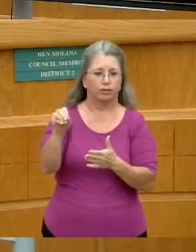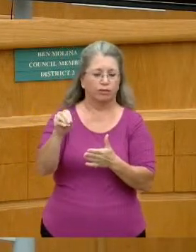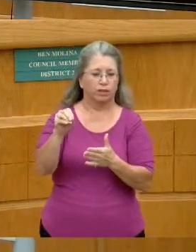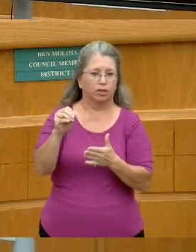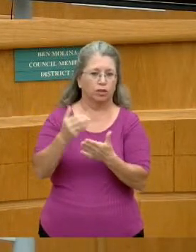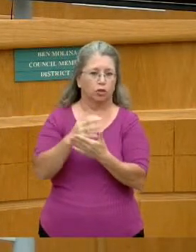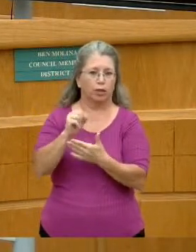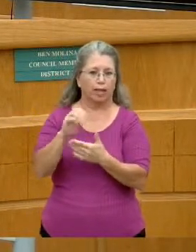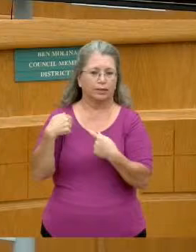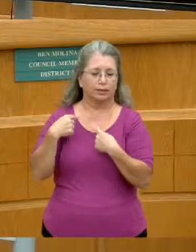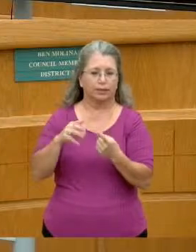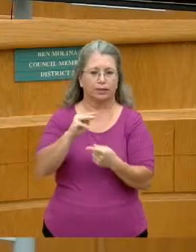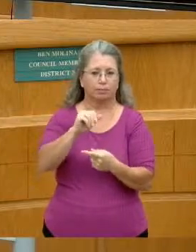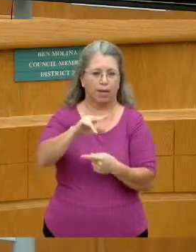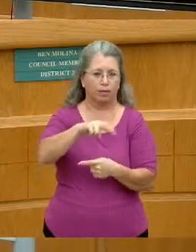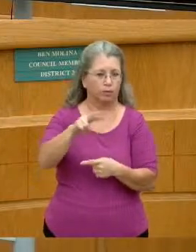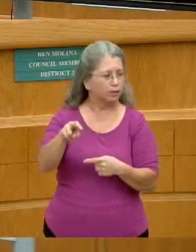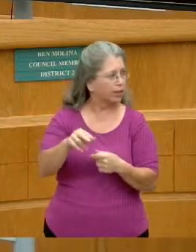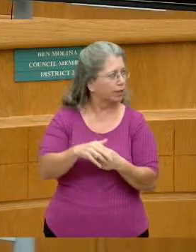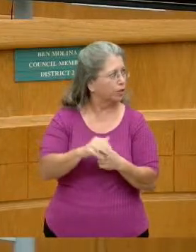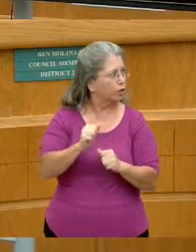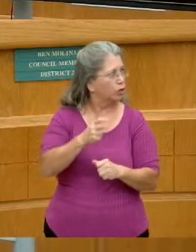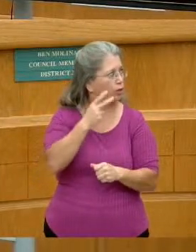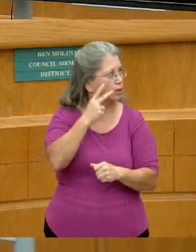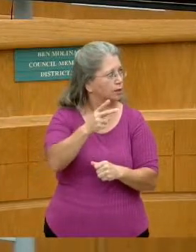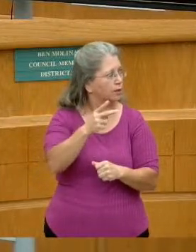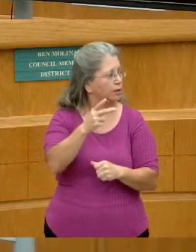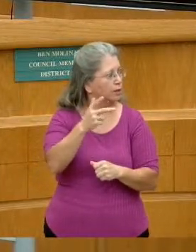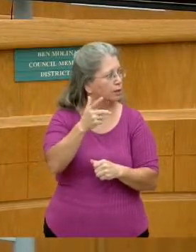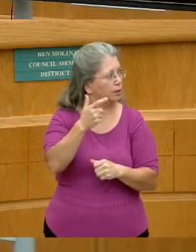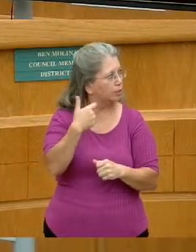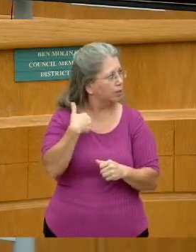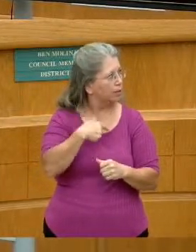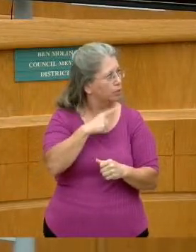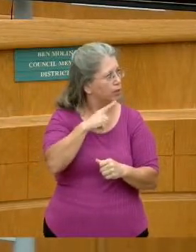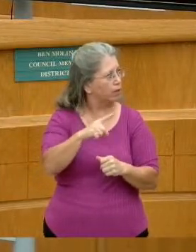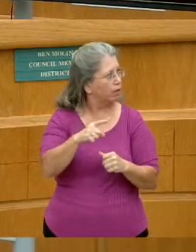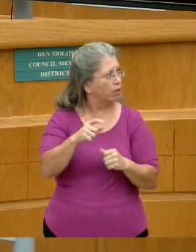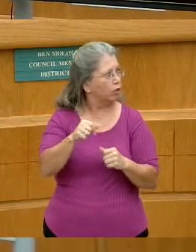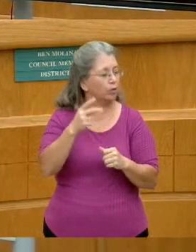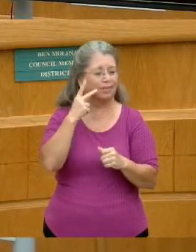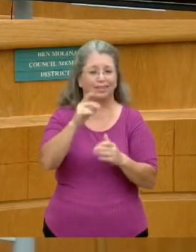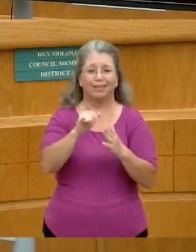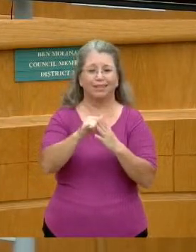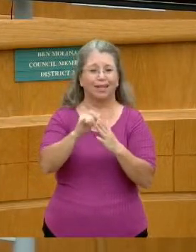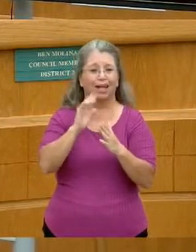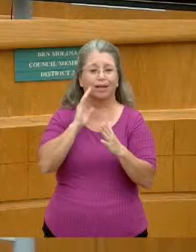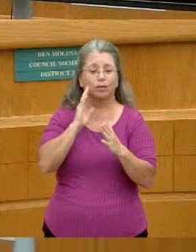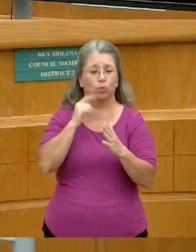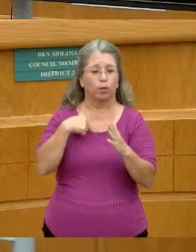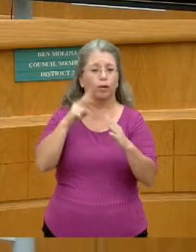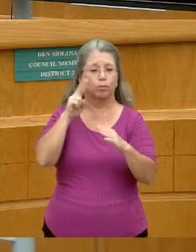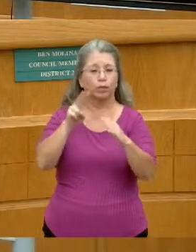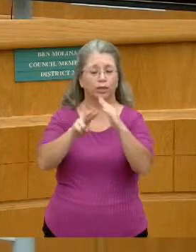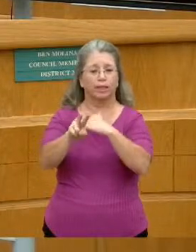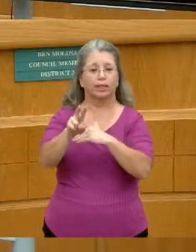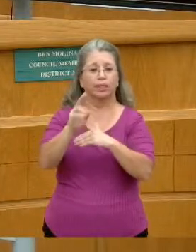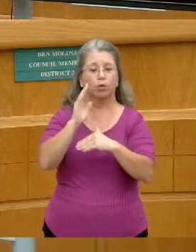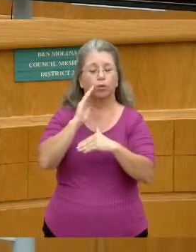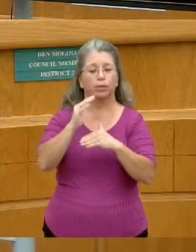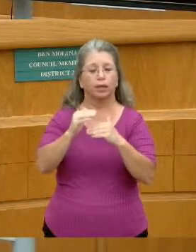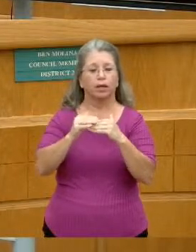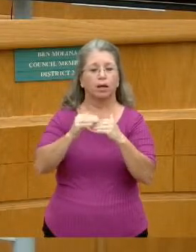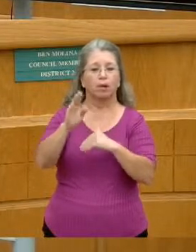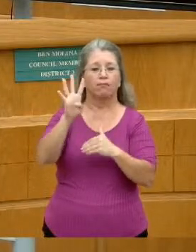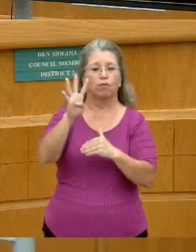22nd. Now you can see, because we've been falling above the line, that it goes above 4,000 new cases by